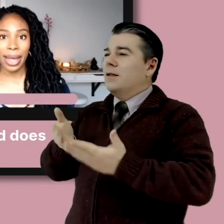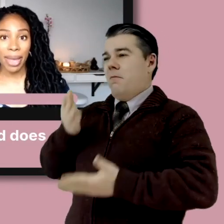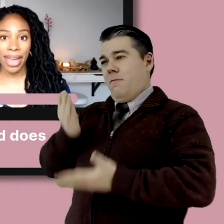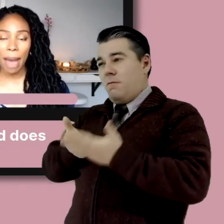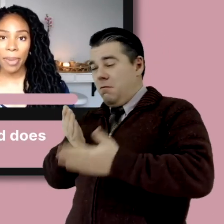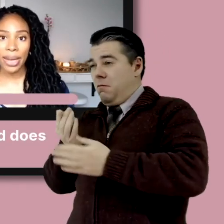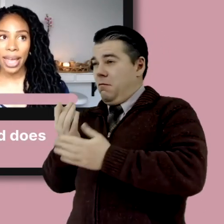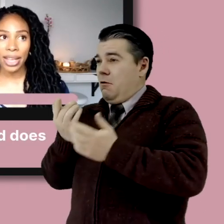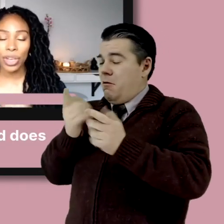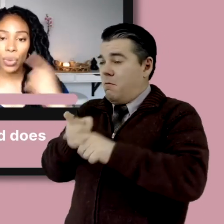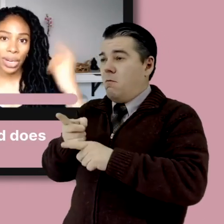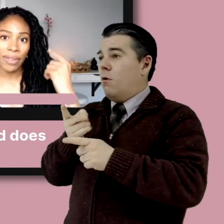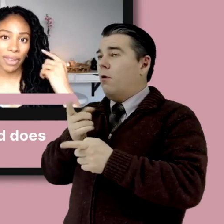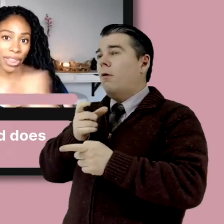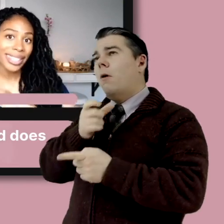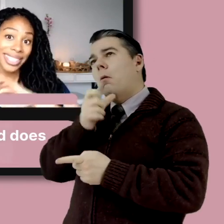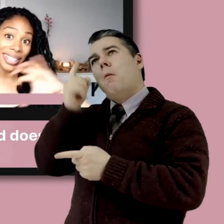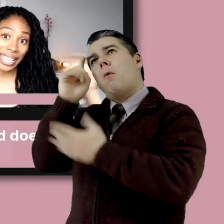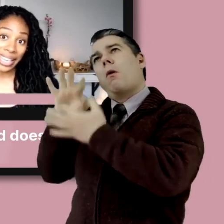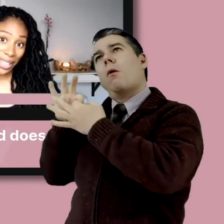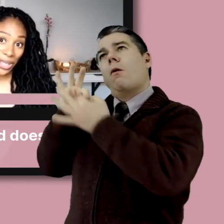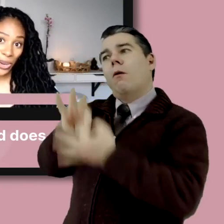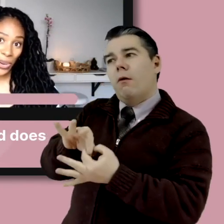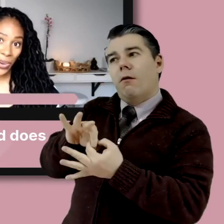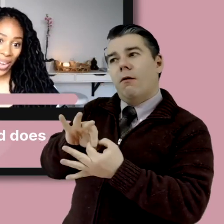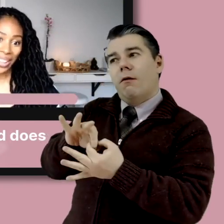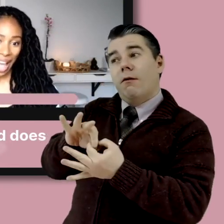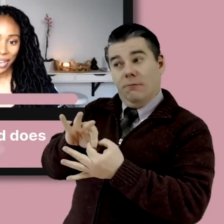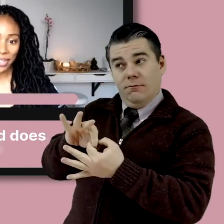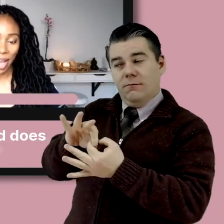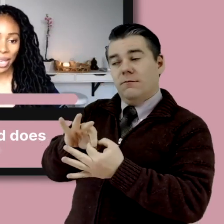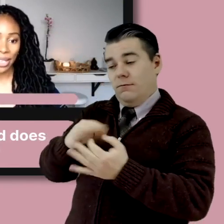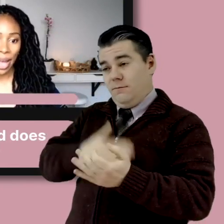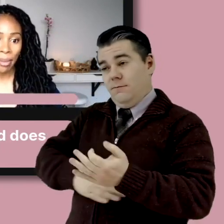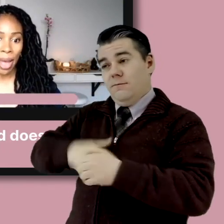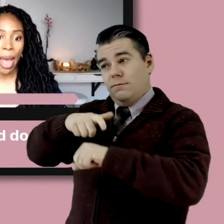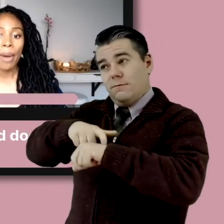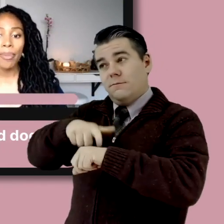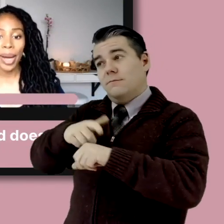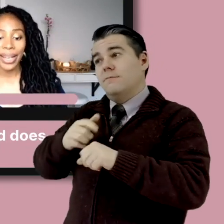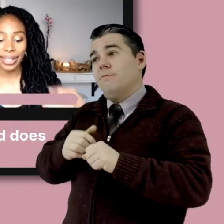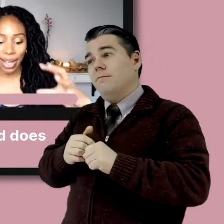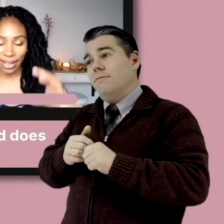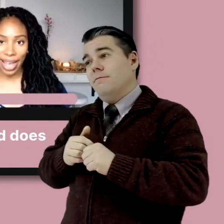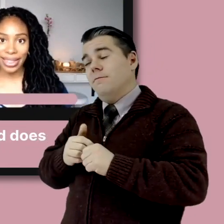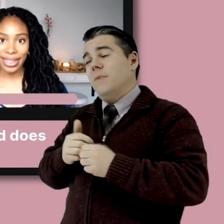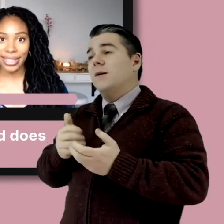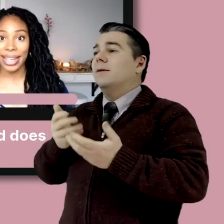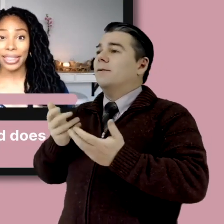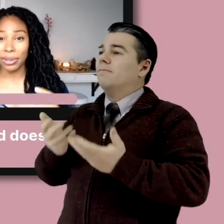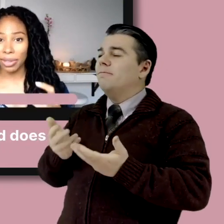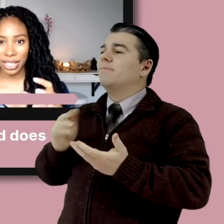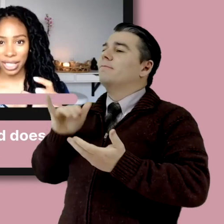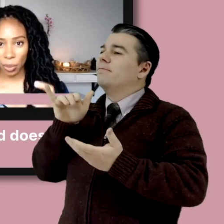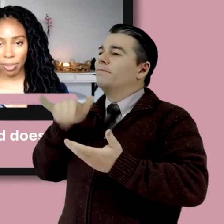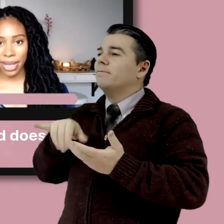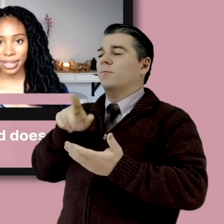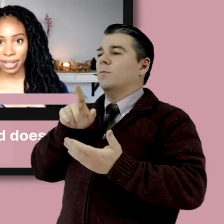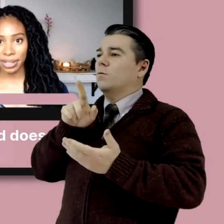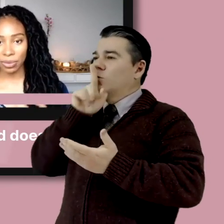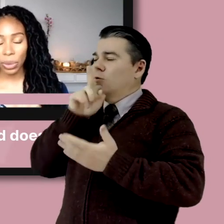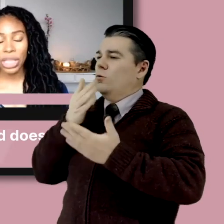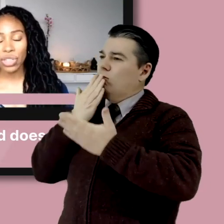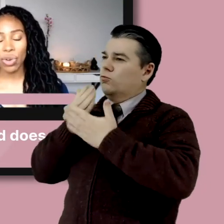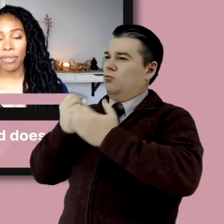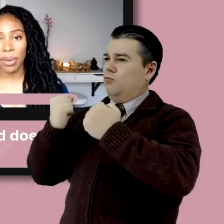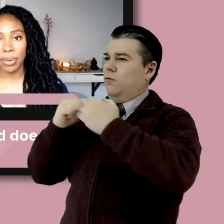things that may happen and you wouldn't even think to link it to a lack of tummy time. But again, this is what makes